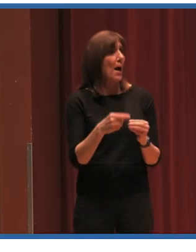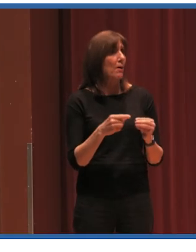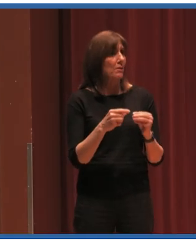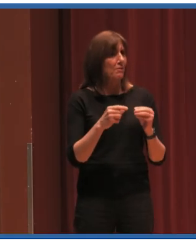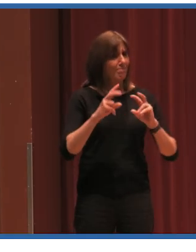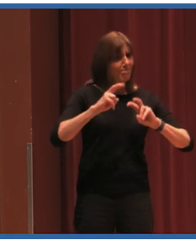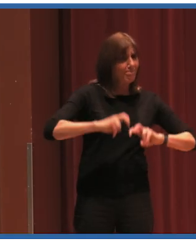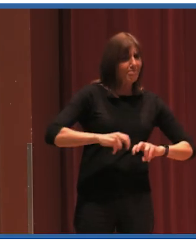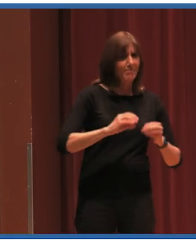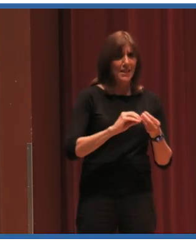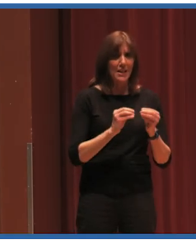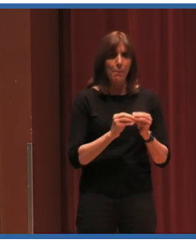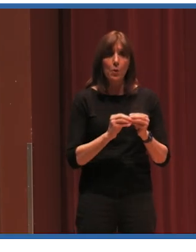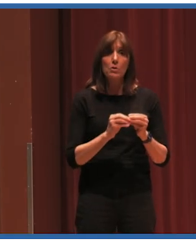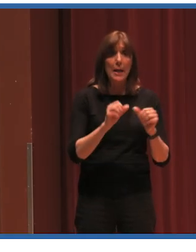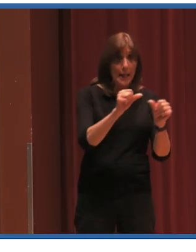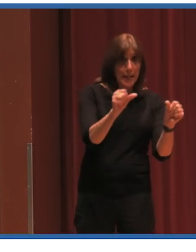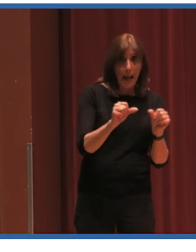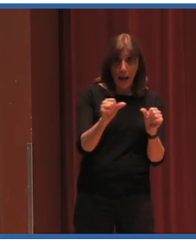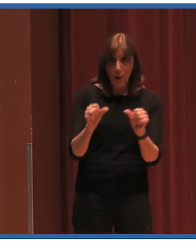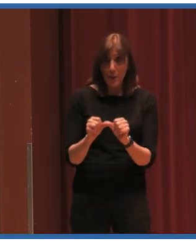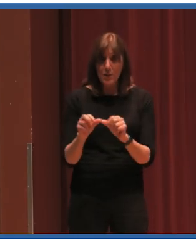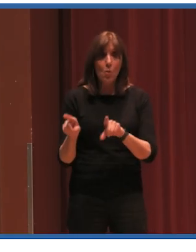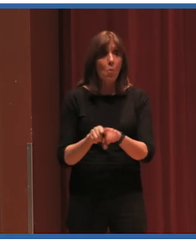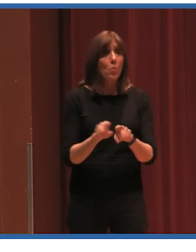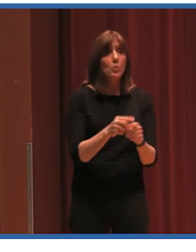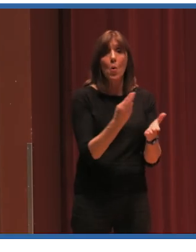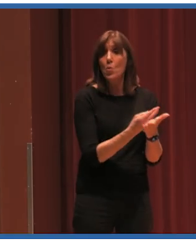down geographic data and some resources as well.